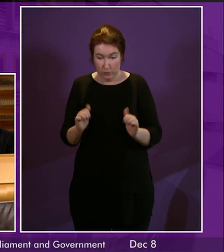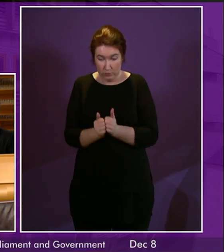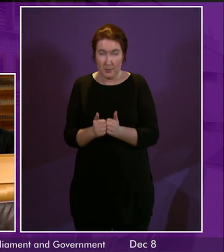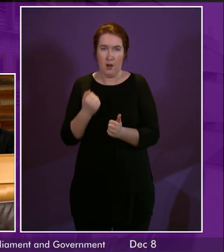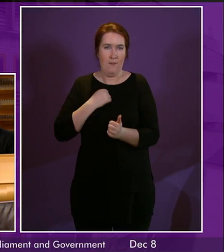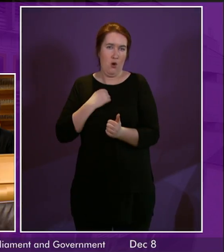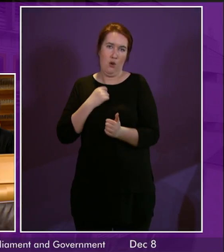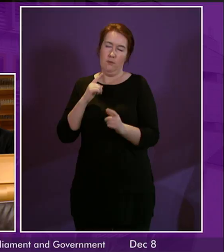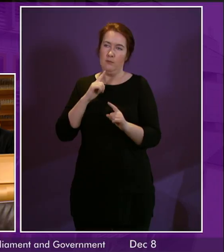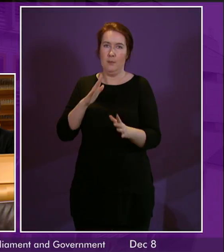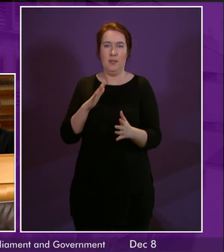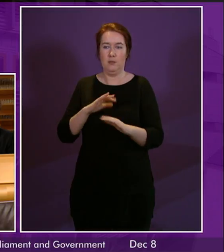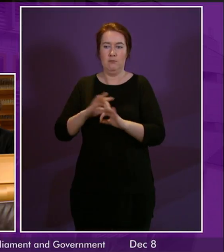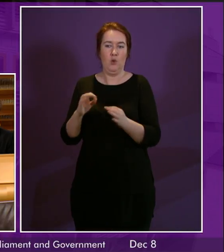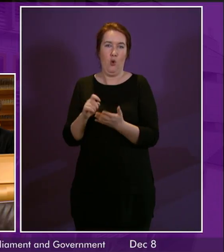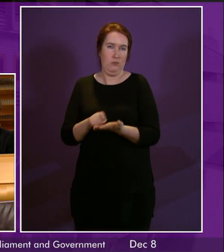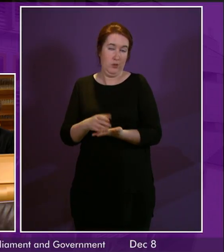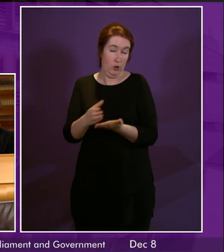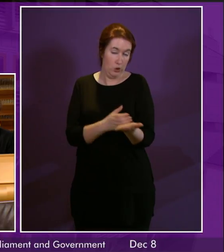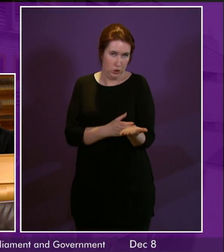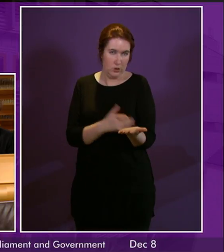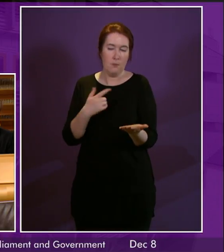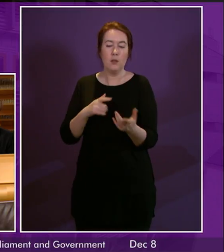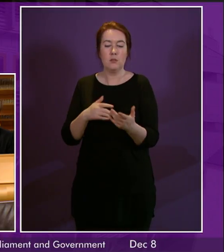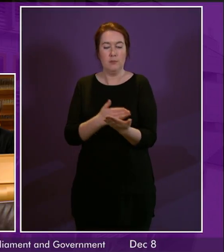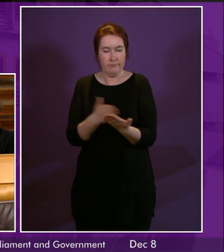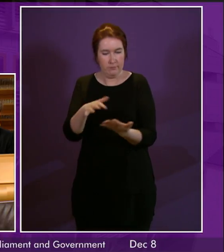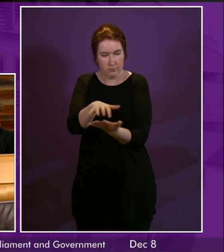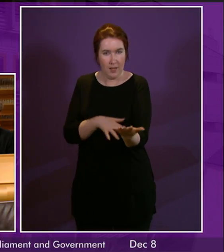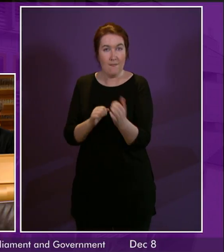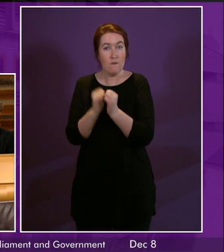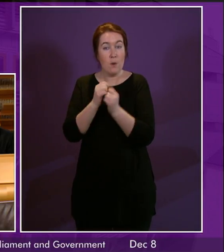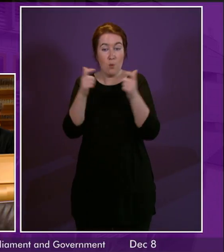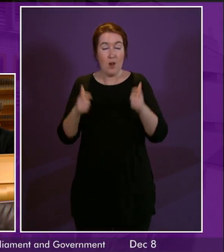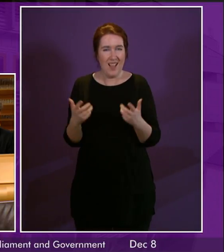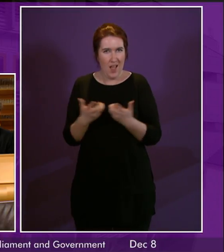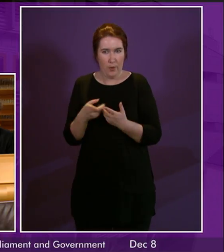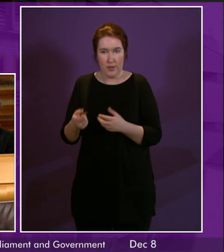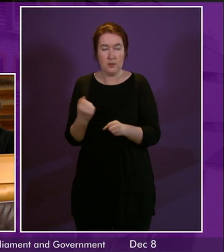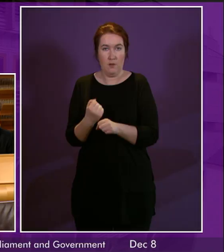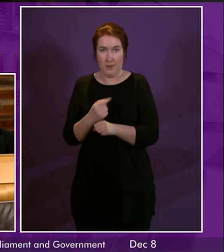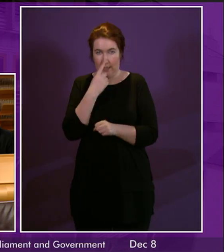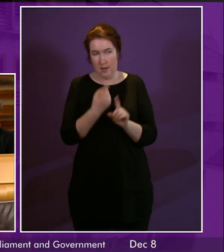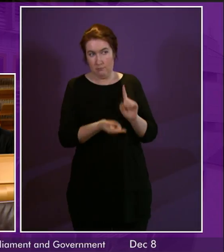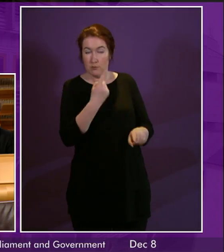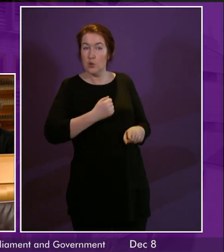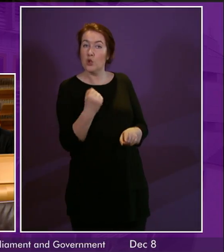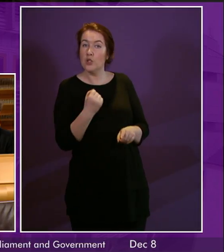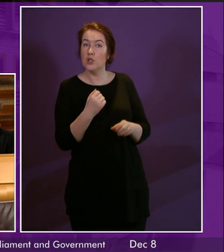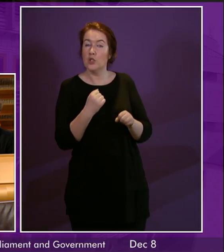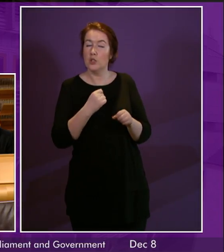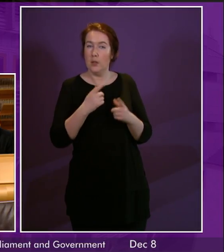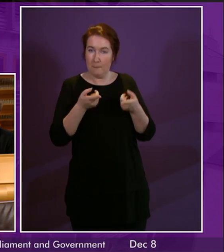our famously unwritten constitution that sets out the framework under which this parliament can hold Scottish ministers accountable for the